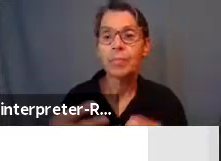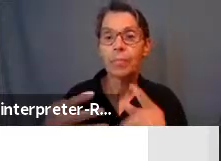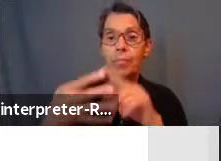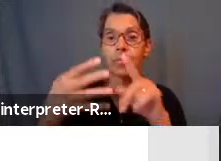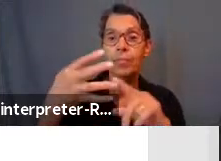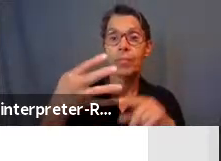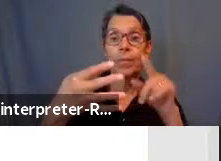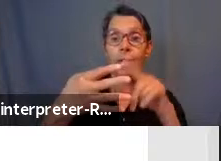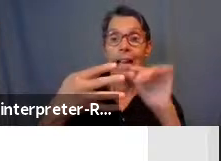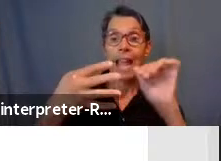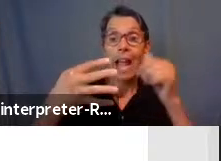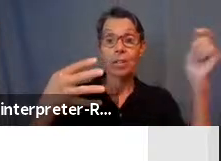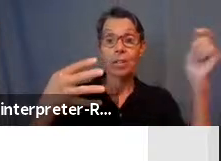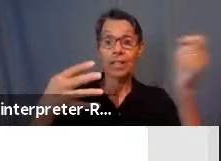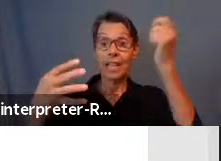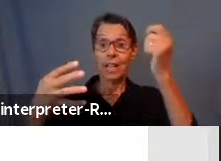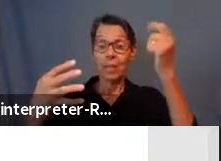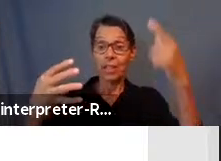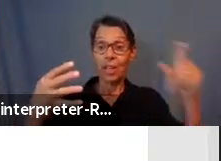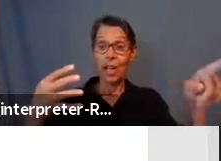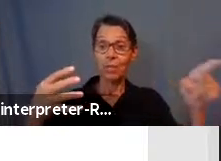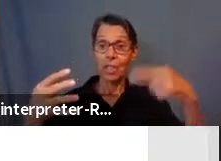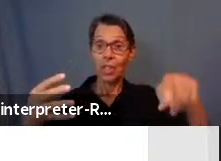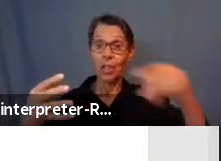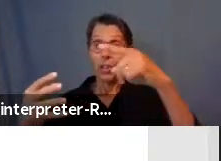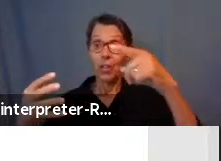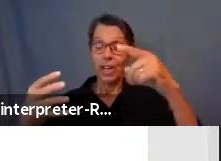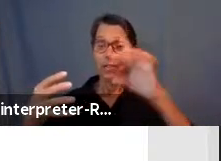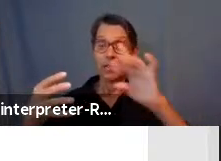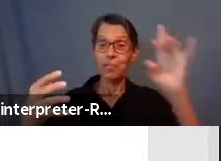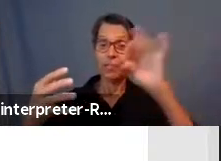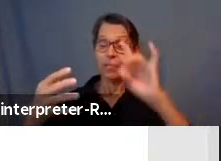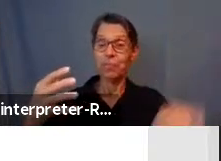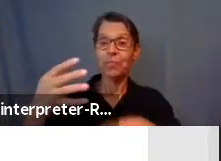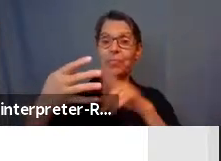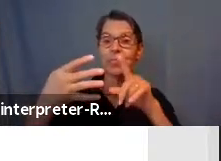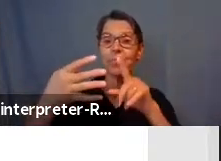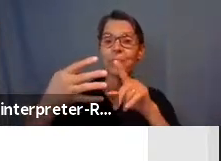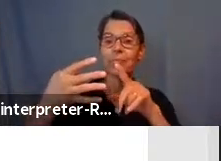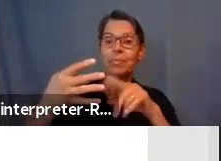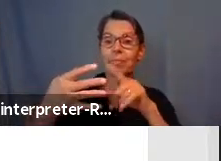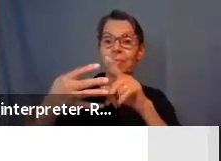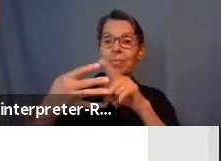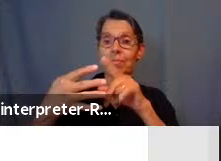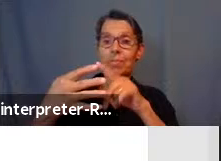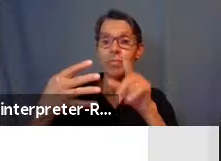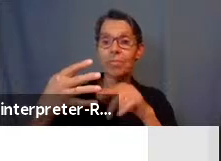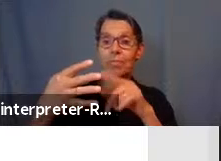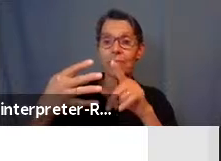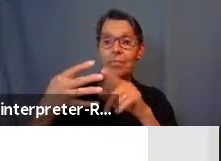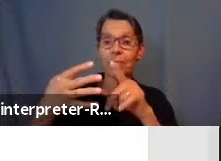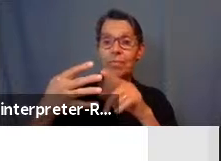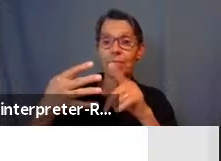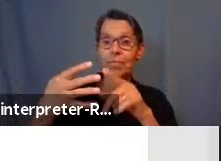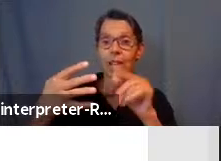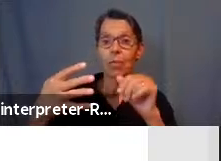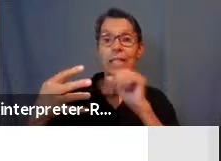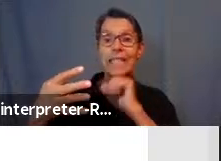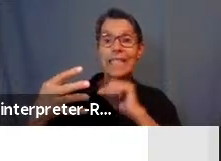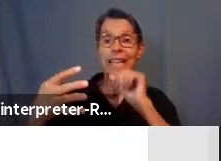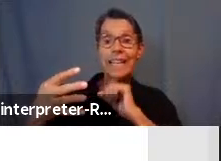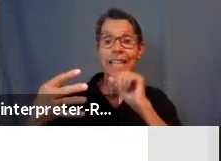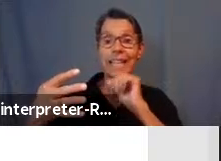do we celebrate the accomplishments that you all have identified? Given the age distribution that you both shared about, are